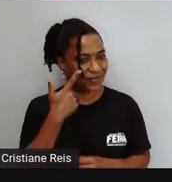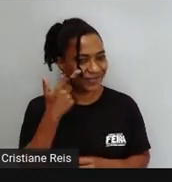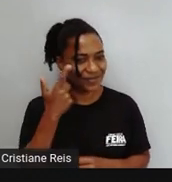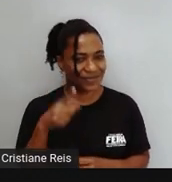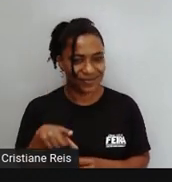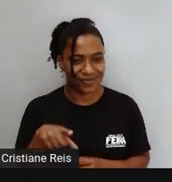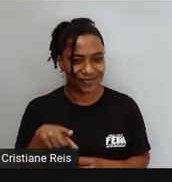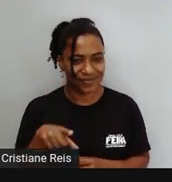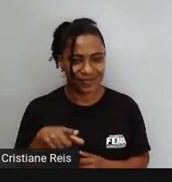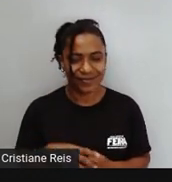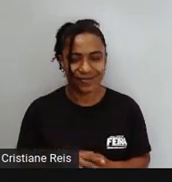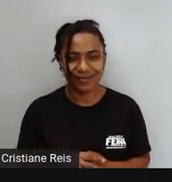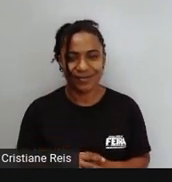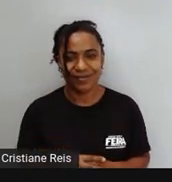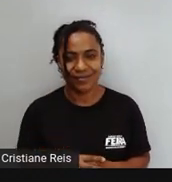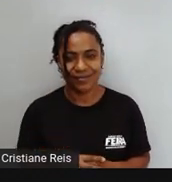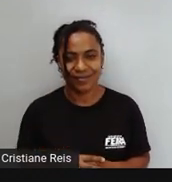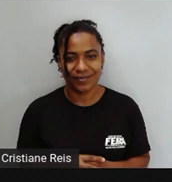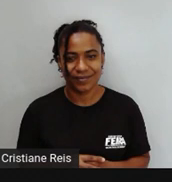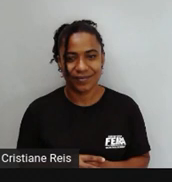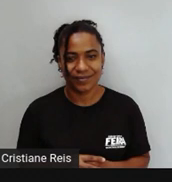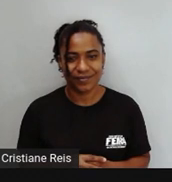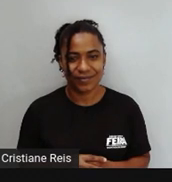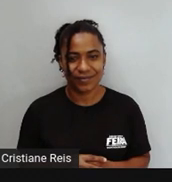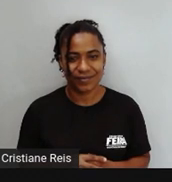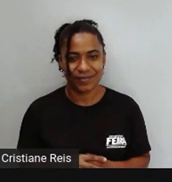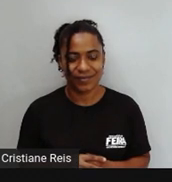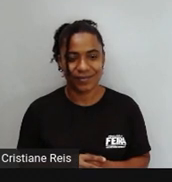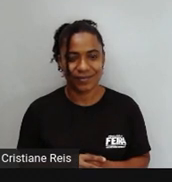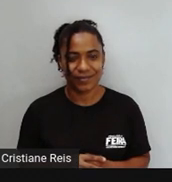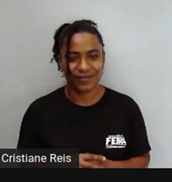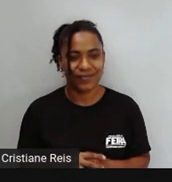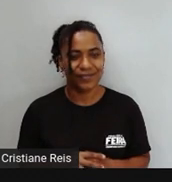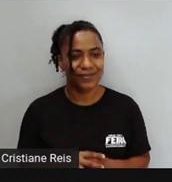three, subtraction. 7 minus